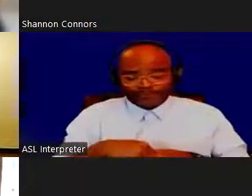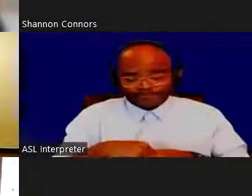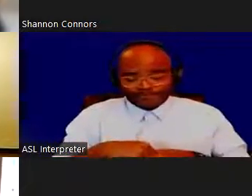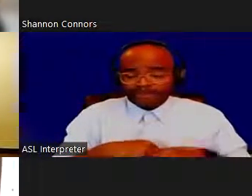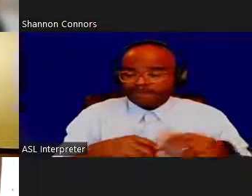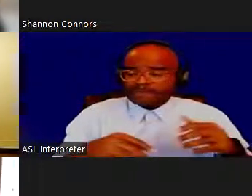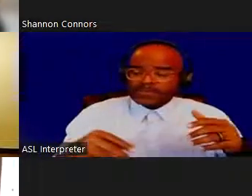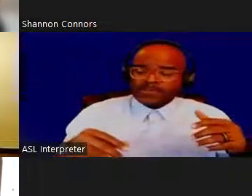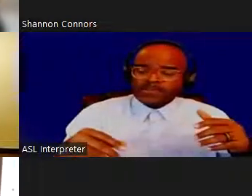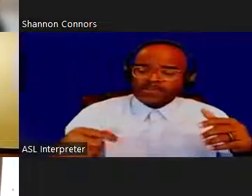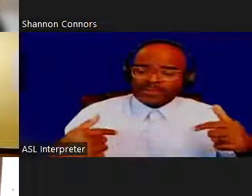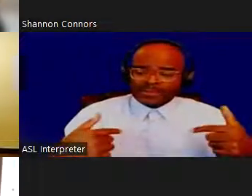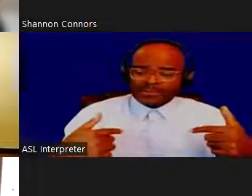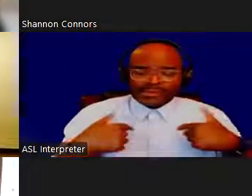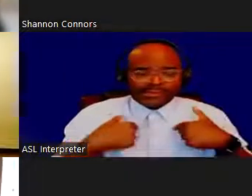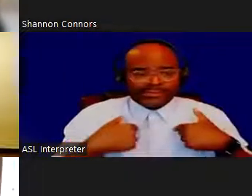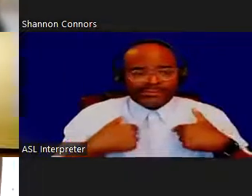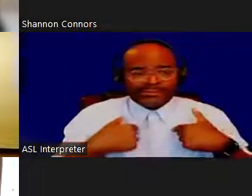of the